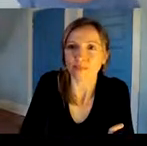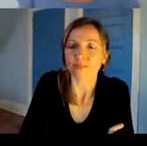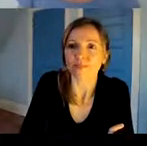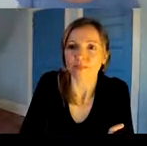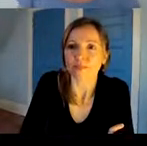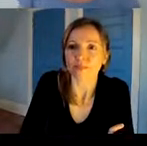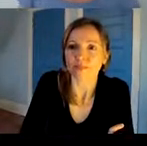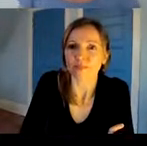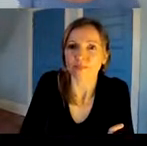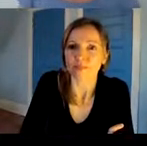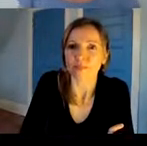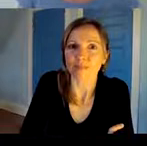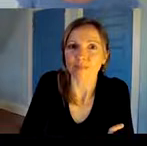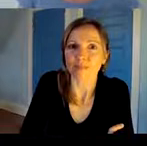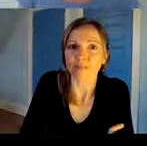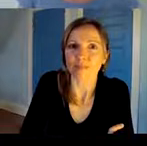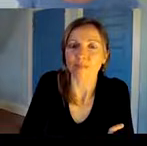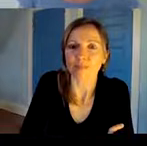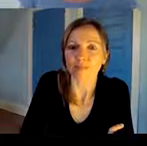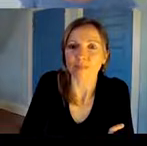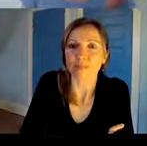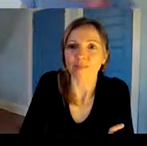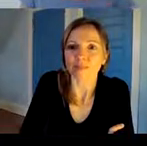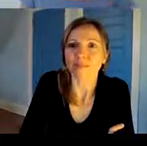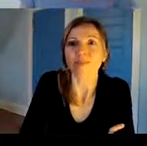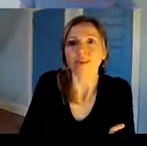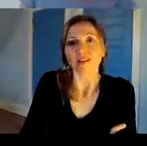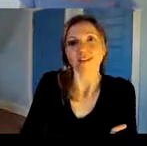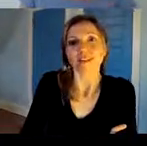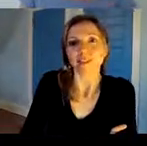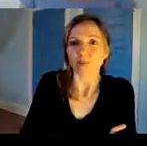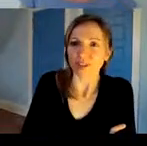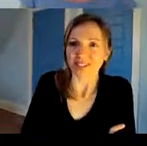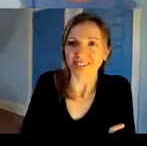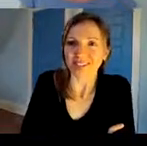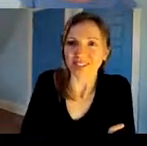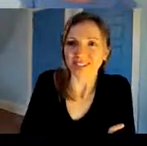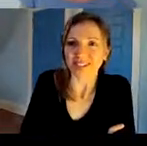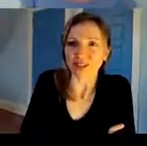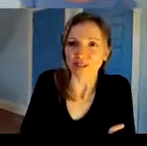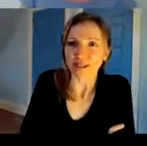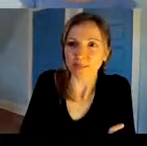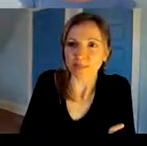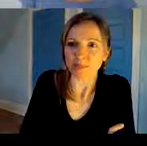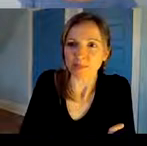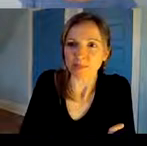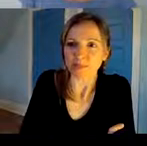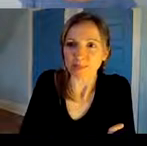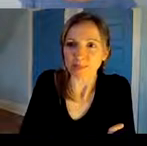questions until Colleen's presentation is done, then we'll go through them. Okay, over to you, Colleen. Great. Great. Thanks, Sarah. Can you hear me?